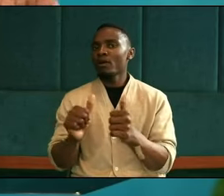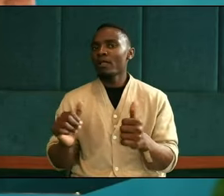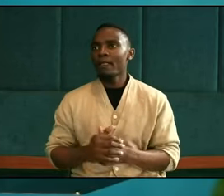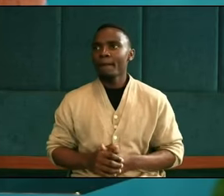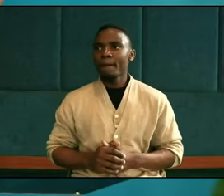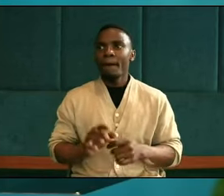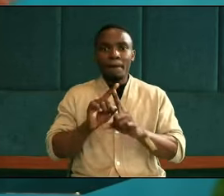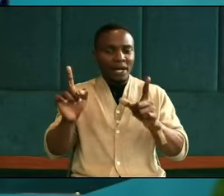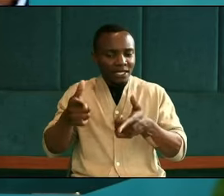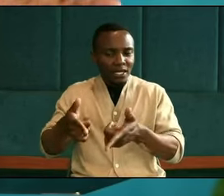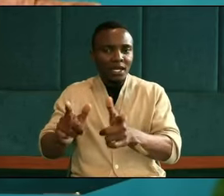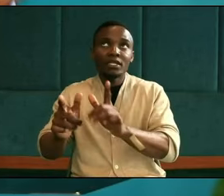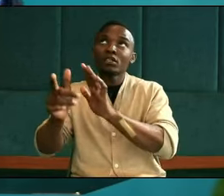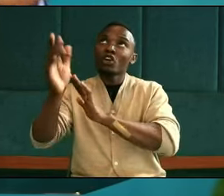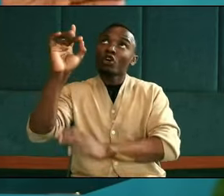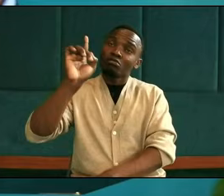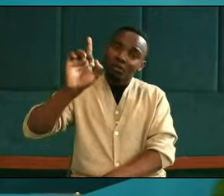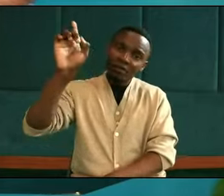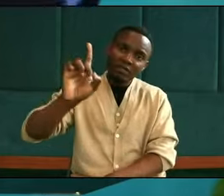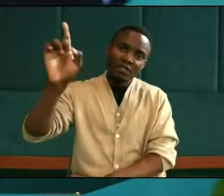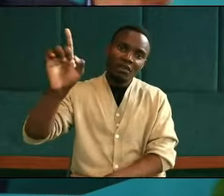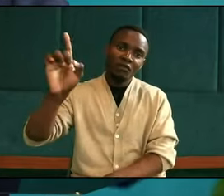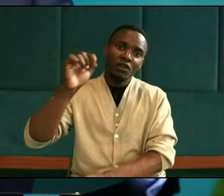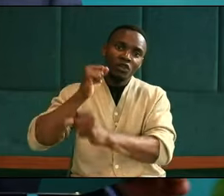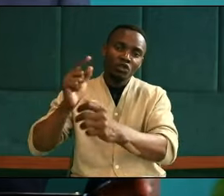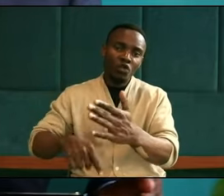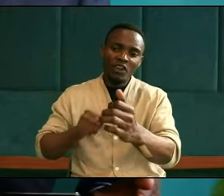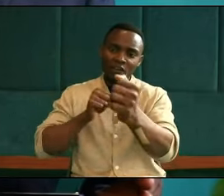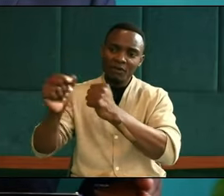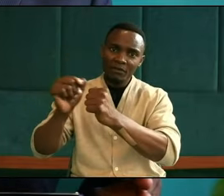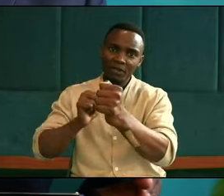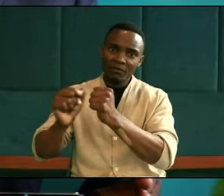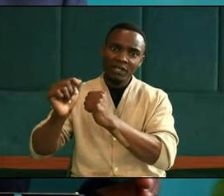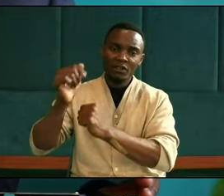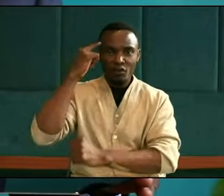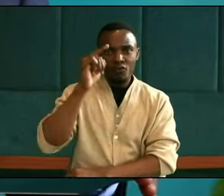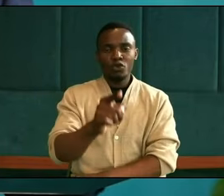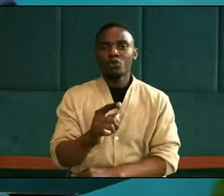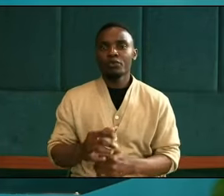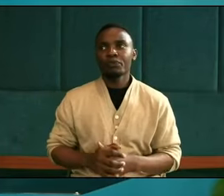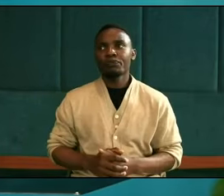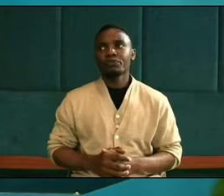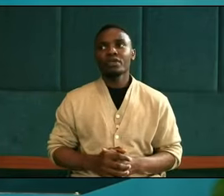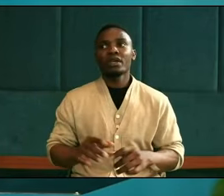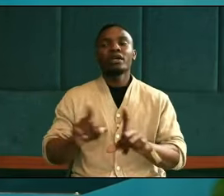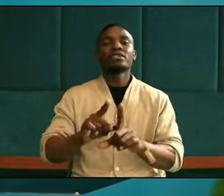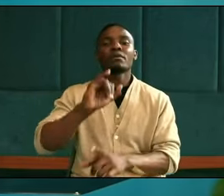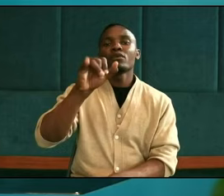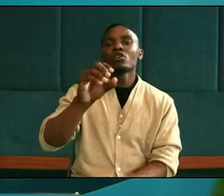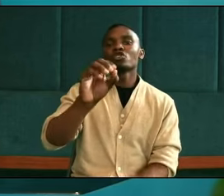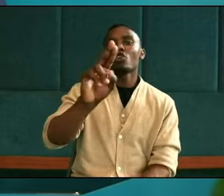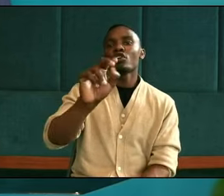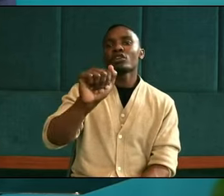but let the Lord himself take the battle and fight it for you. And so Jonathan